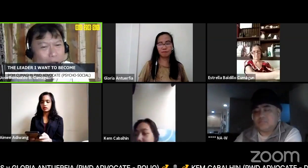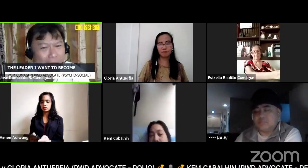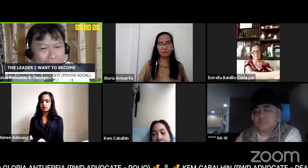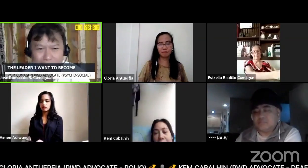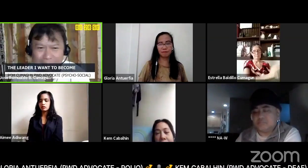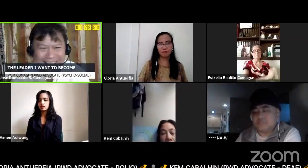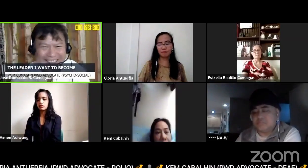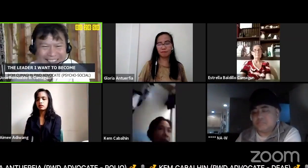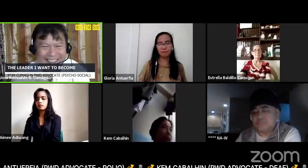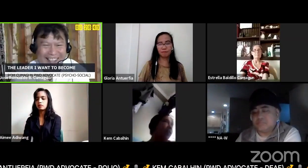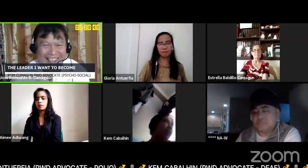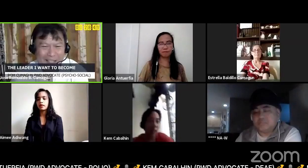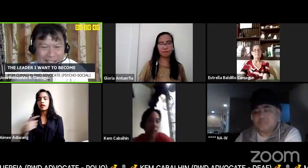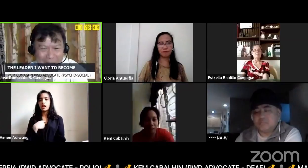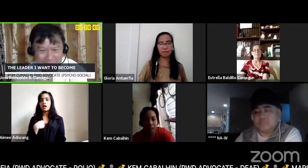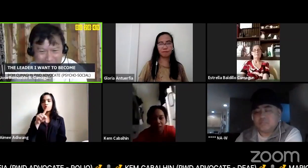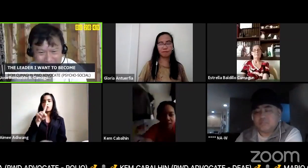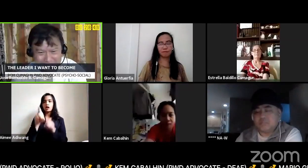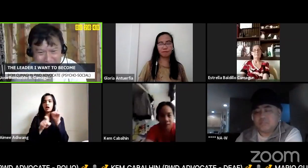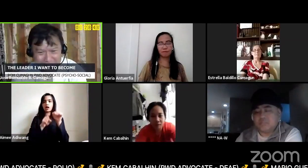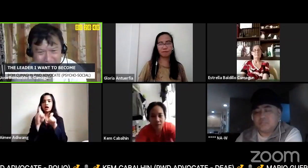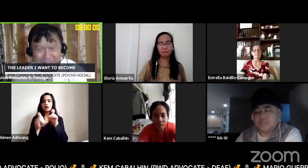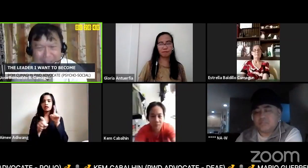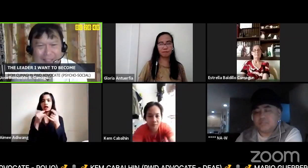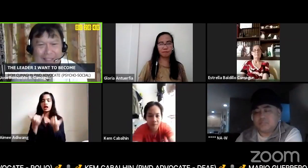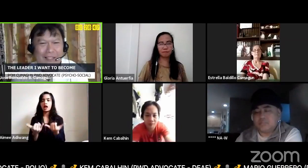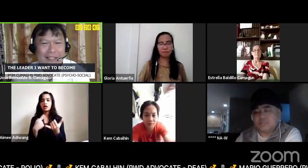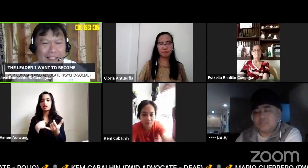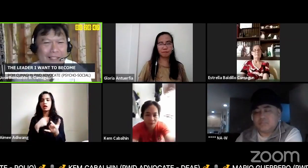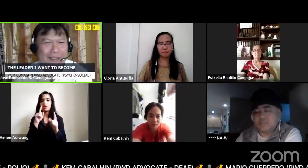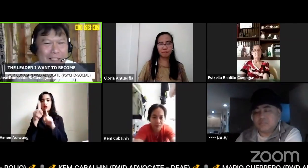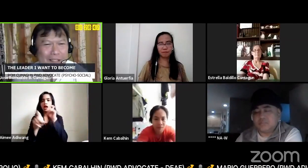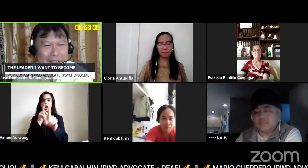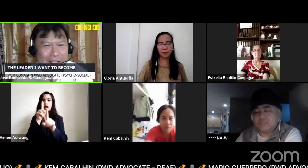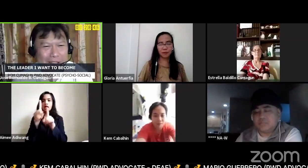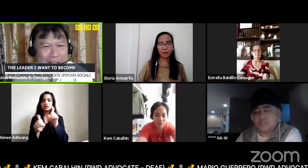I will now ask, okay, I will now ask